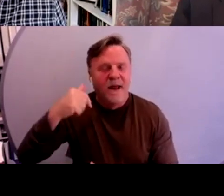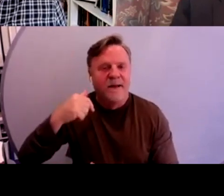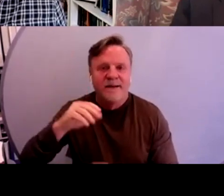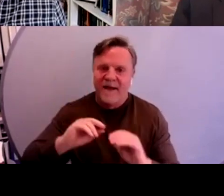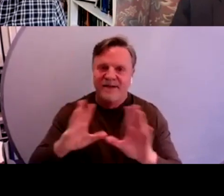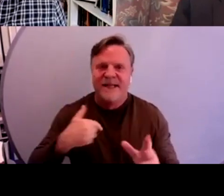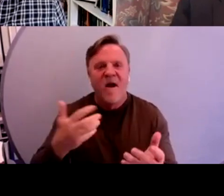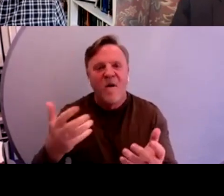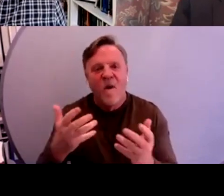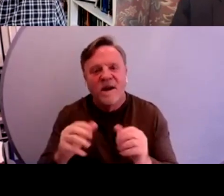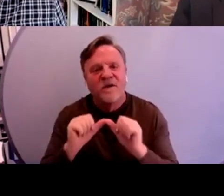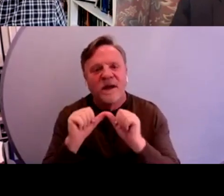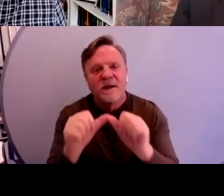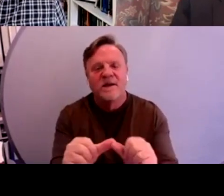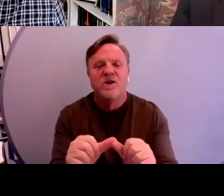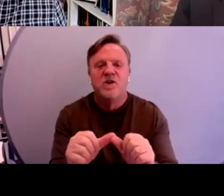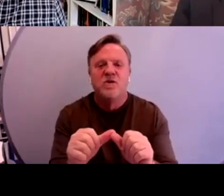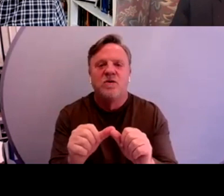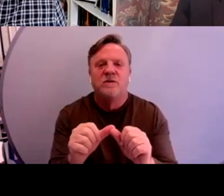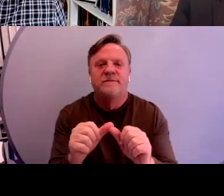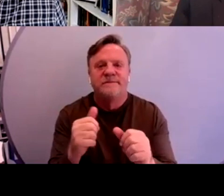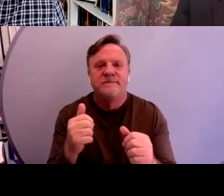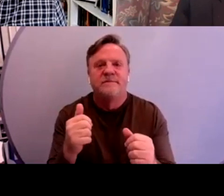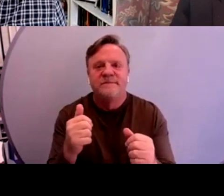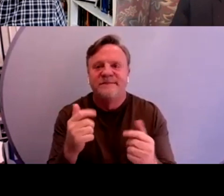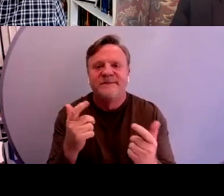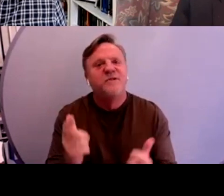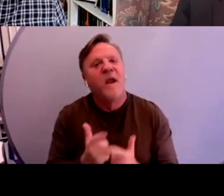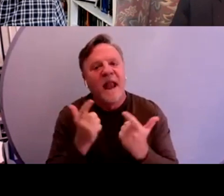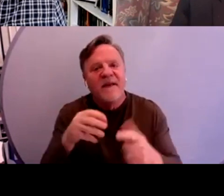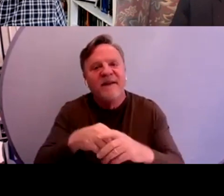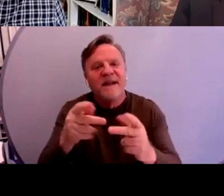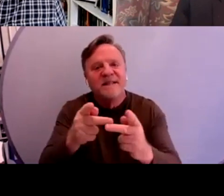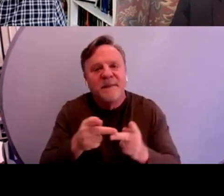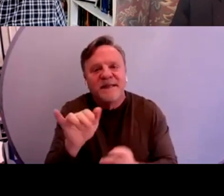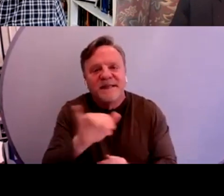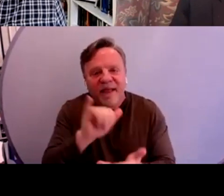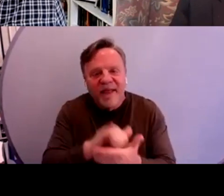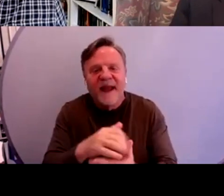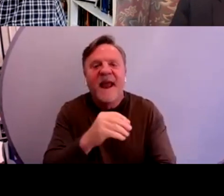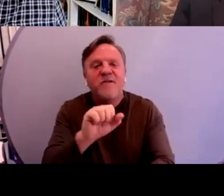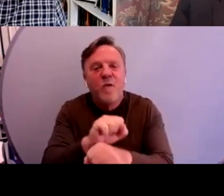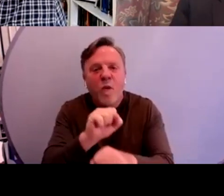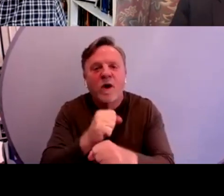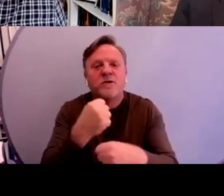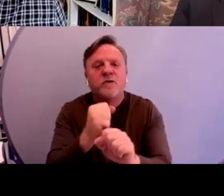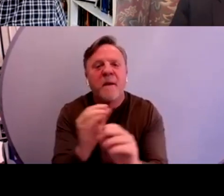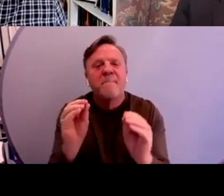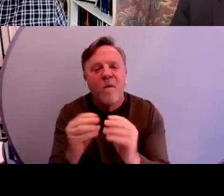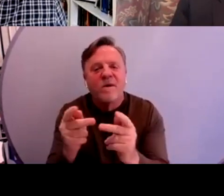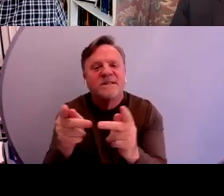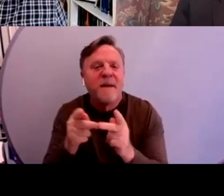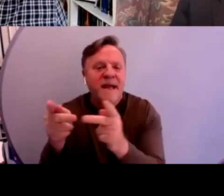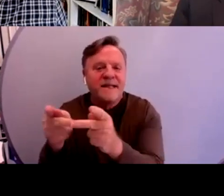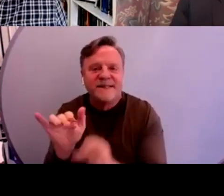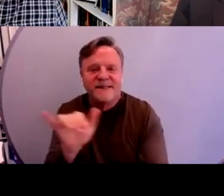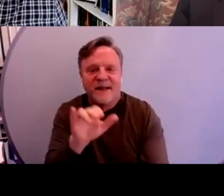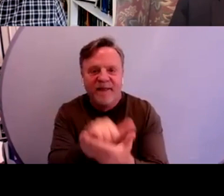to continue to live in a space like that and to work to create more spaces like that.